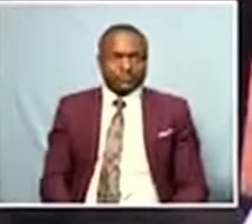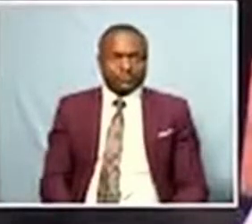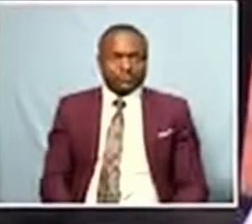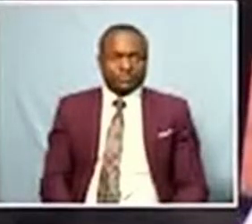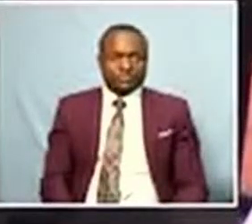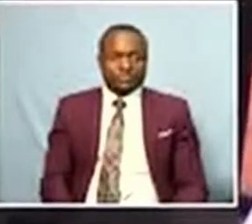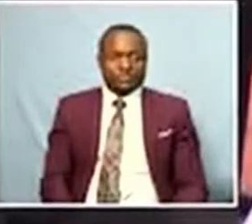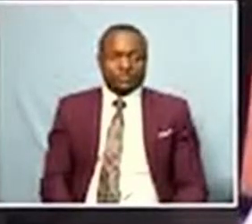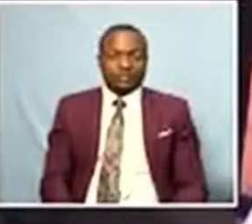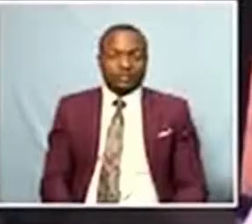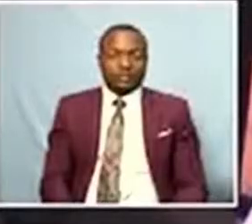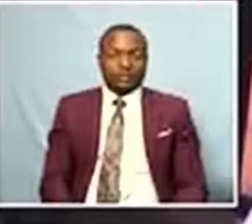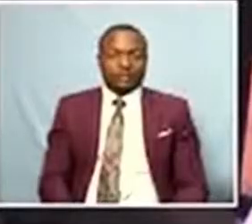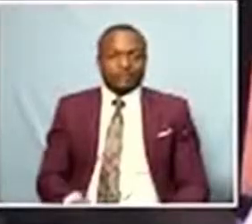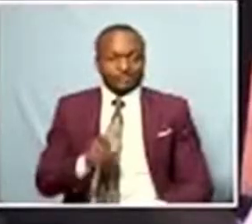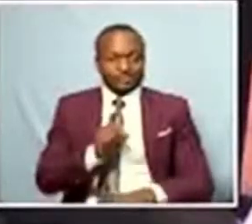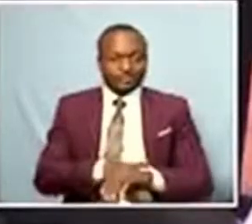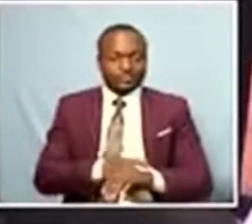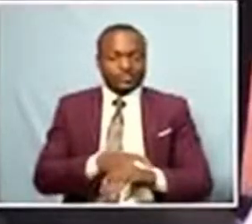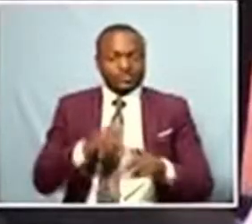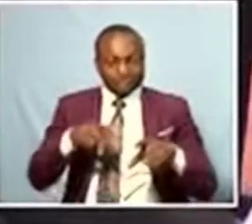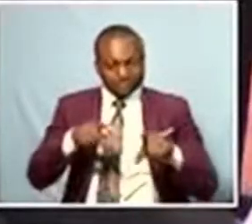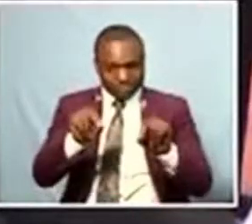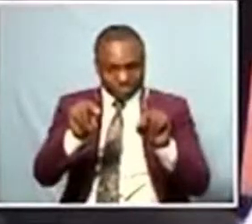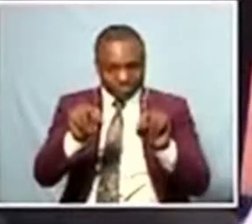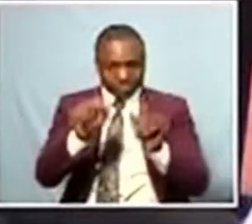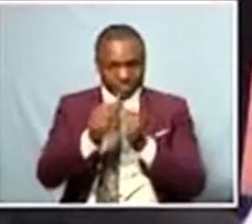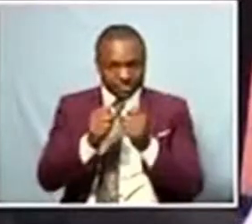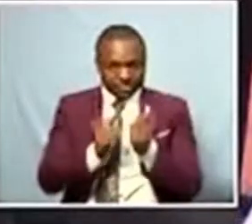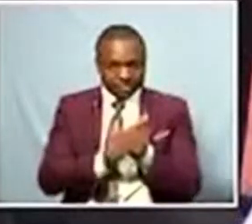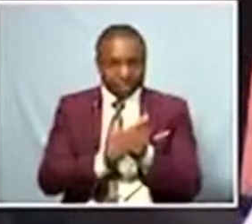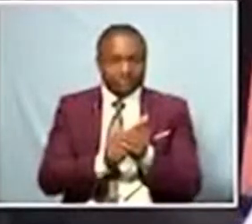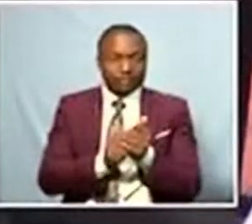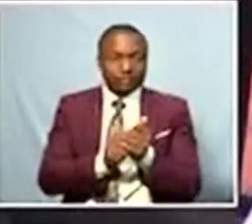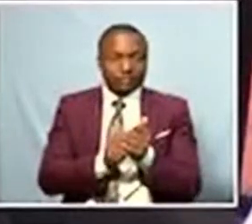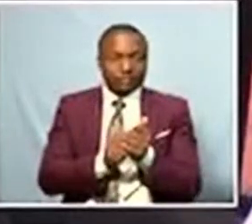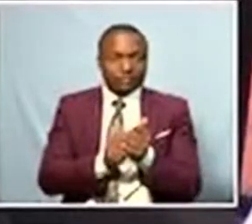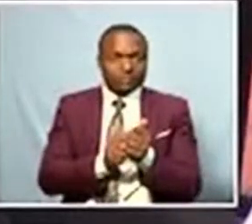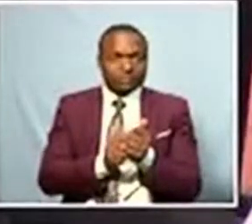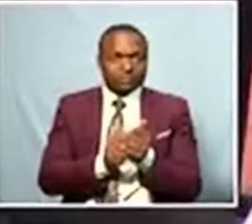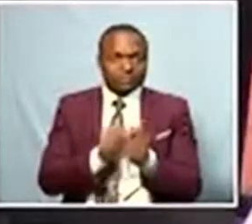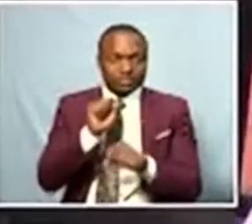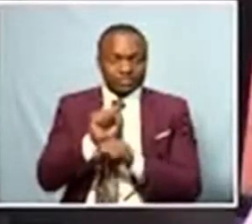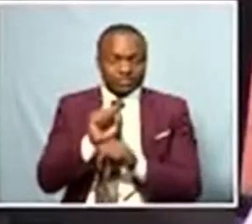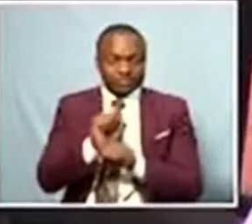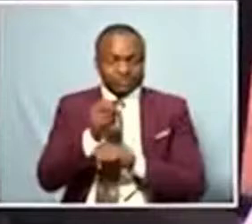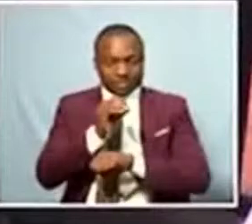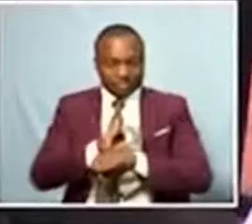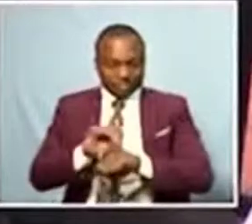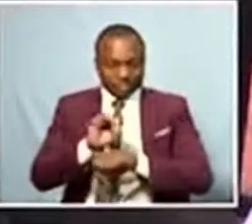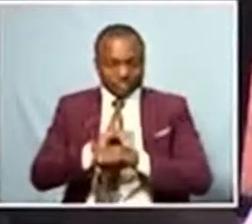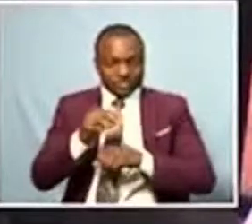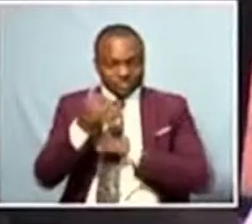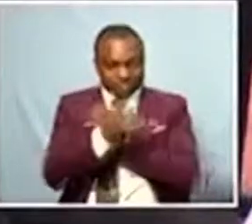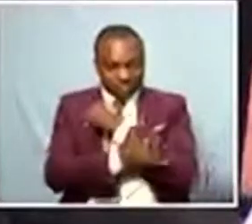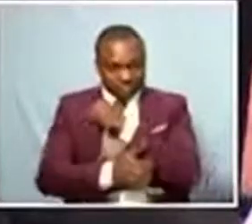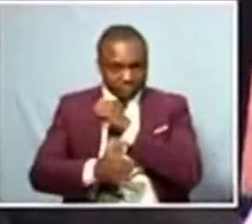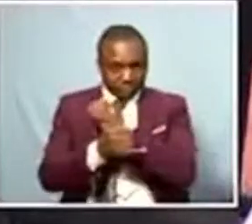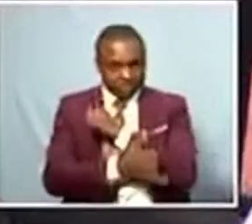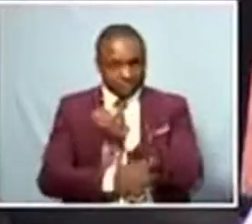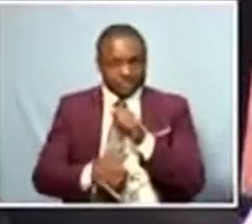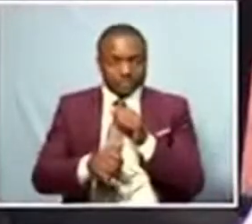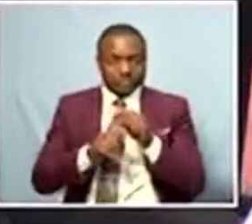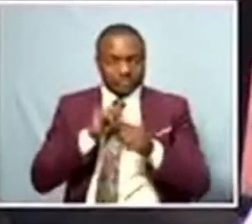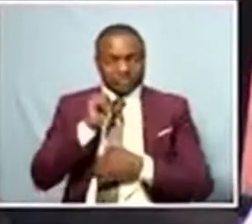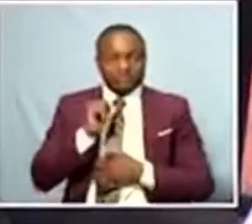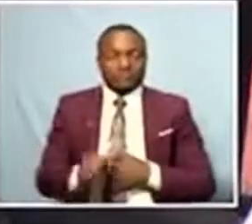seasonal permits in terms of employment opportunities for countries in the region,